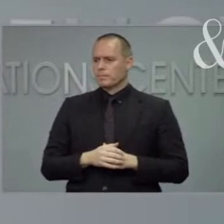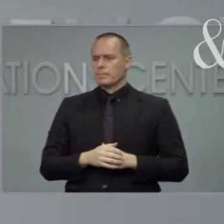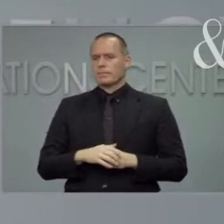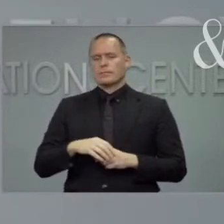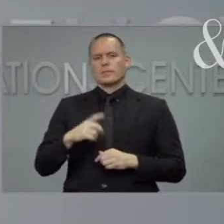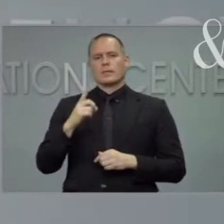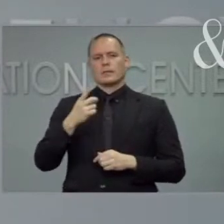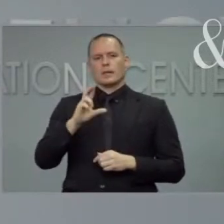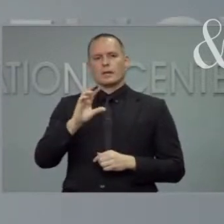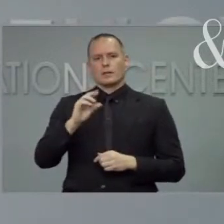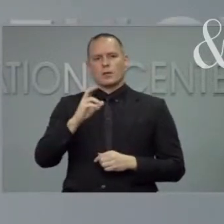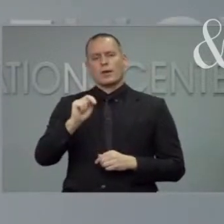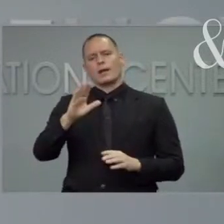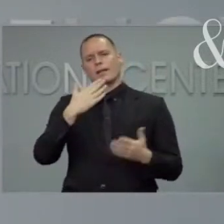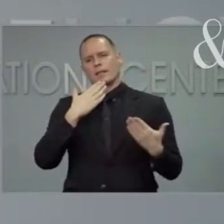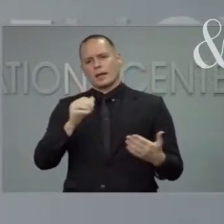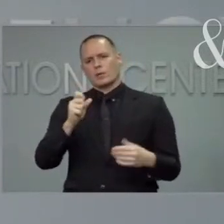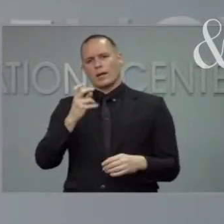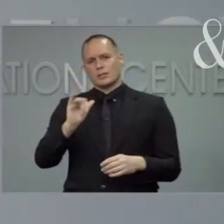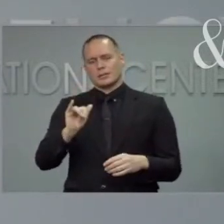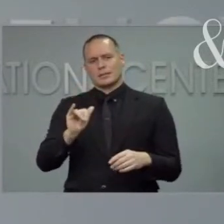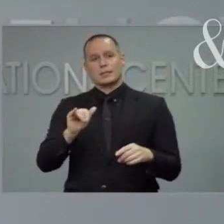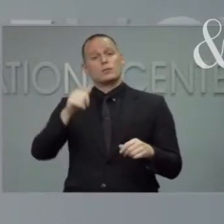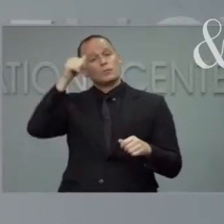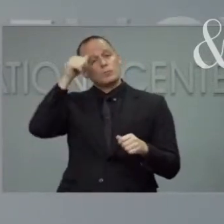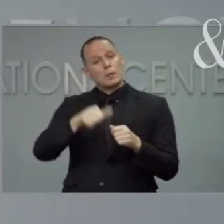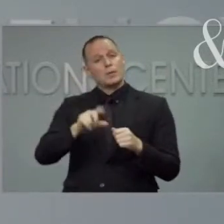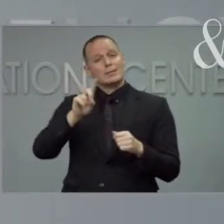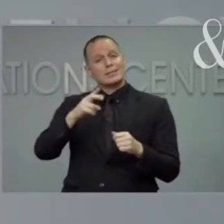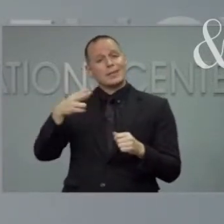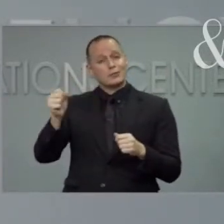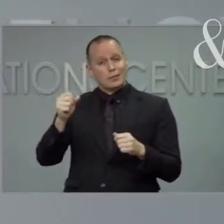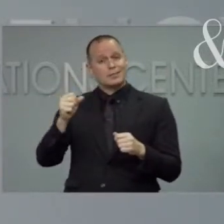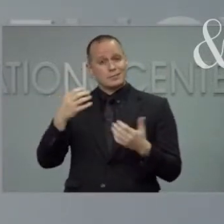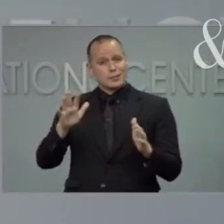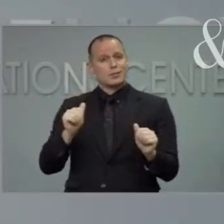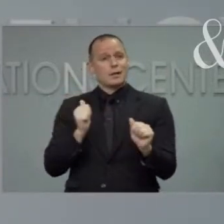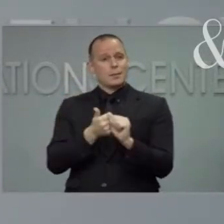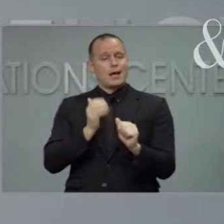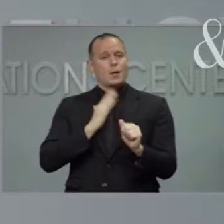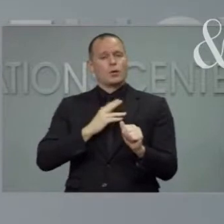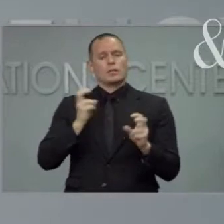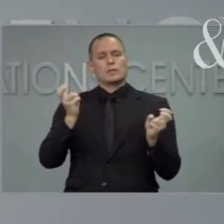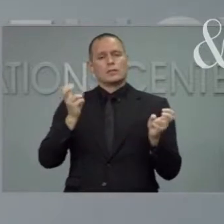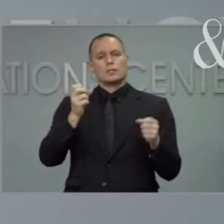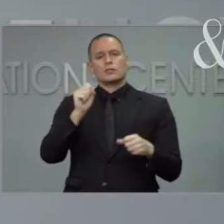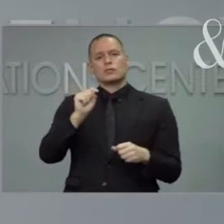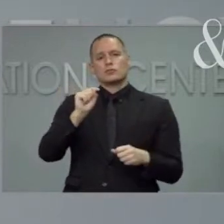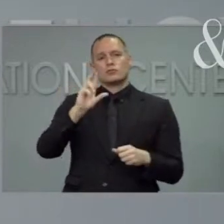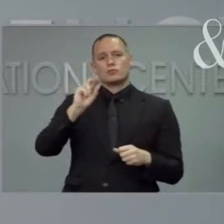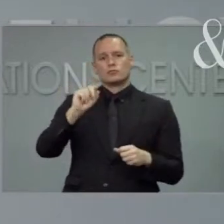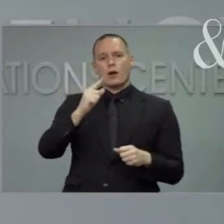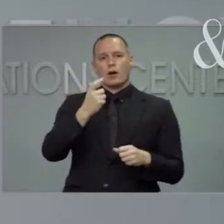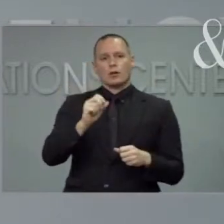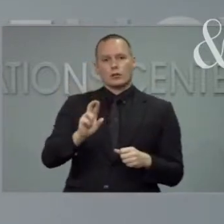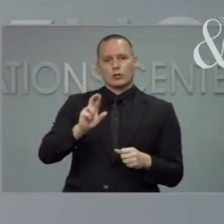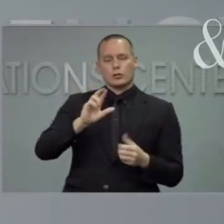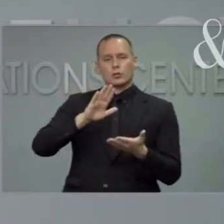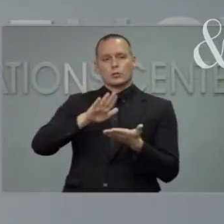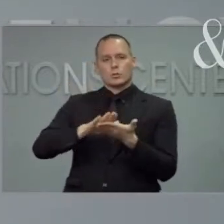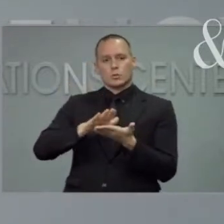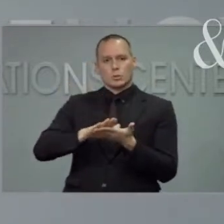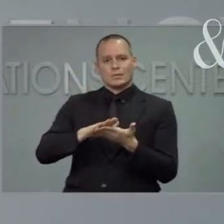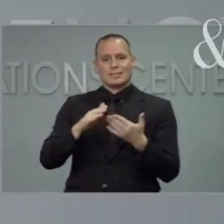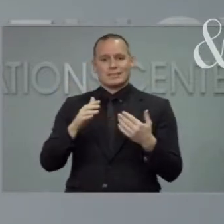Thanks, Ashley. As I mentioned, DHHS updated our Stronger Schools toolkit today, and it did include